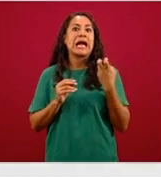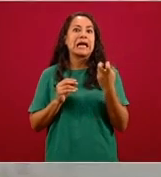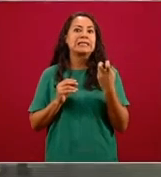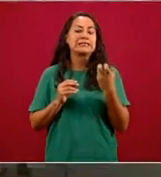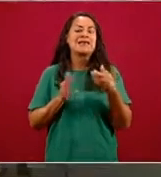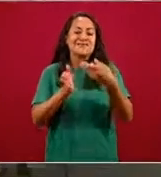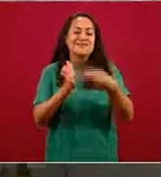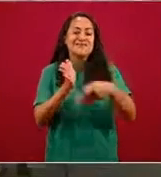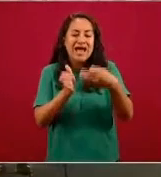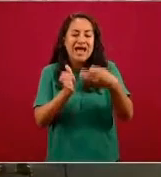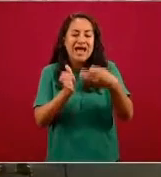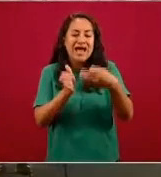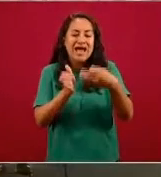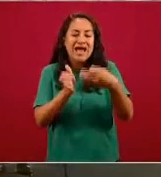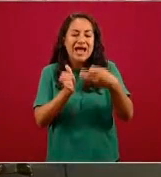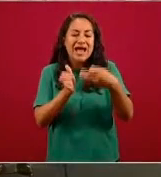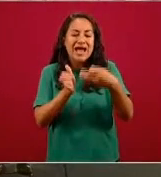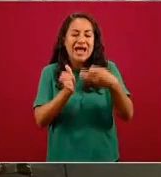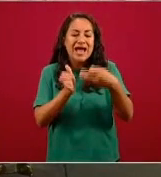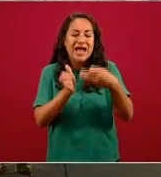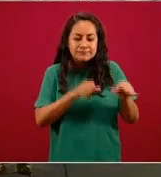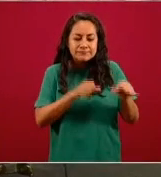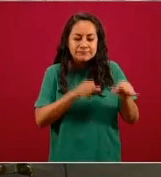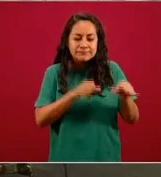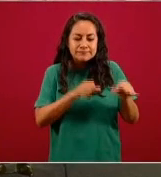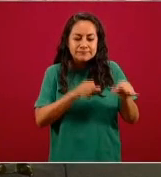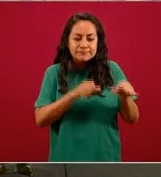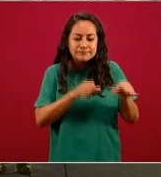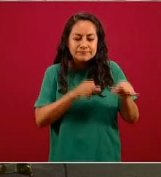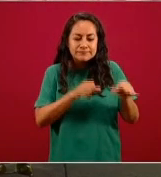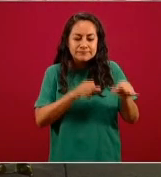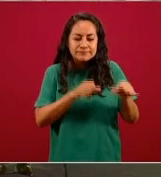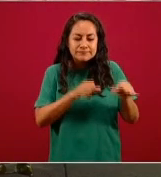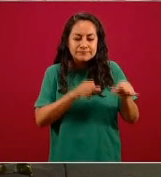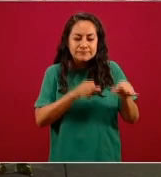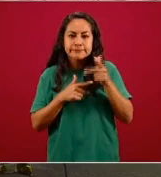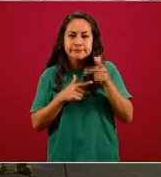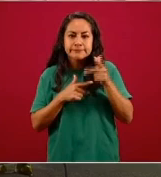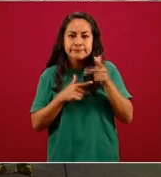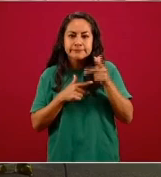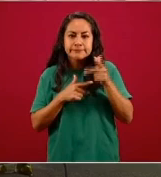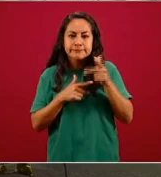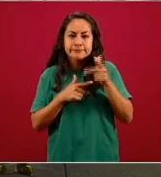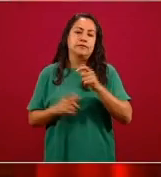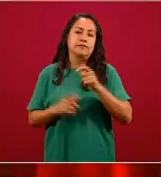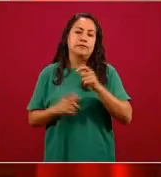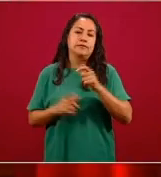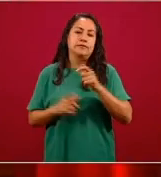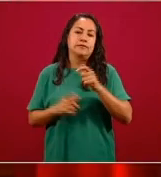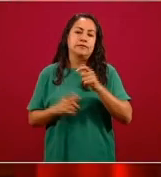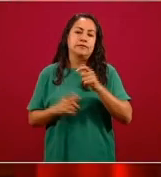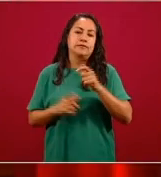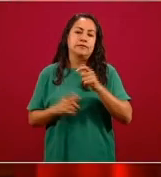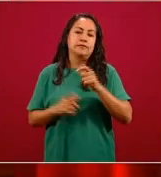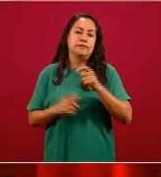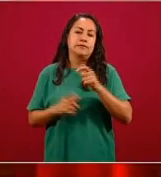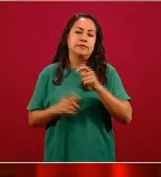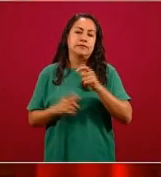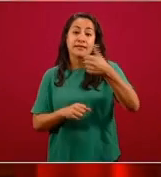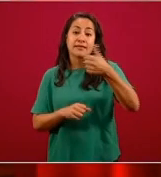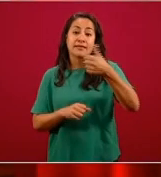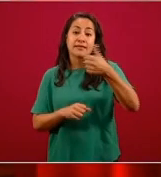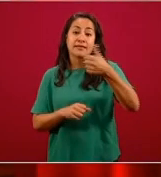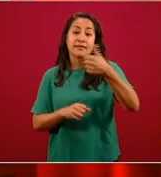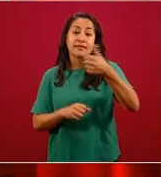So as you can see, most of it is blue, means most of the fatalities have been either confirmed